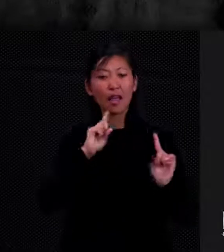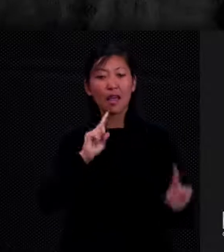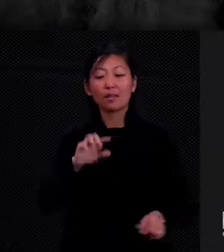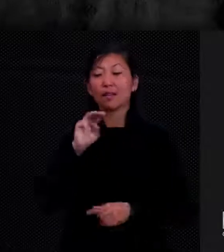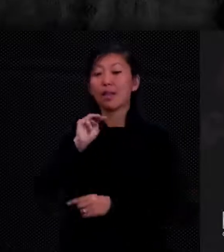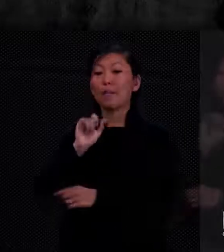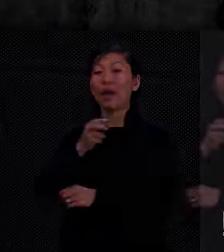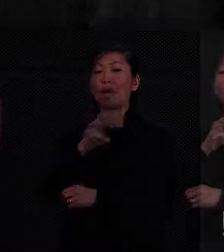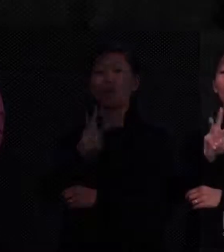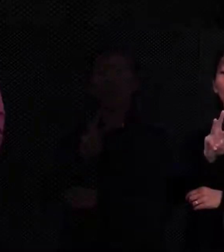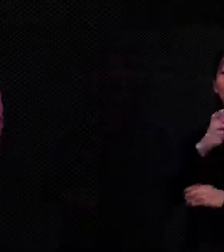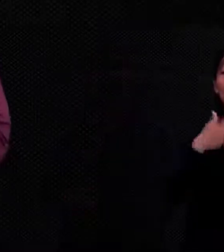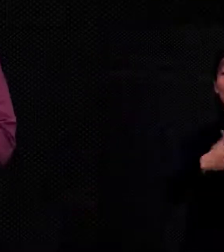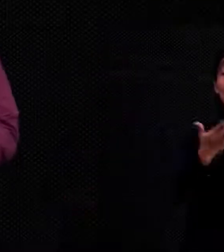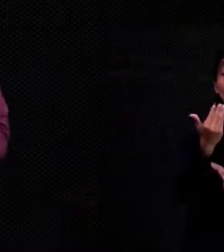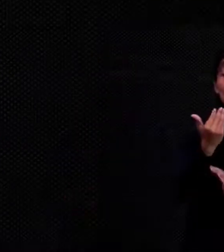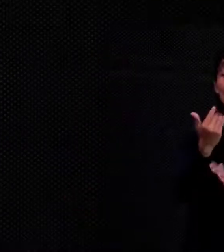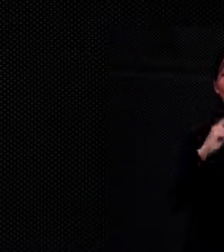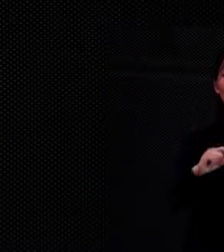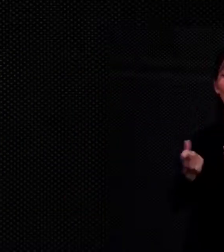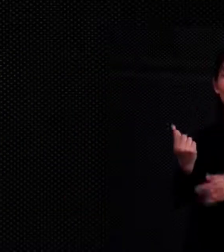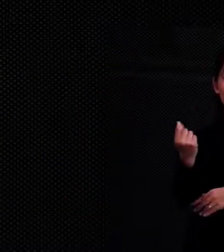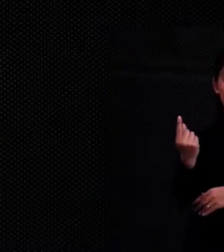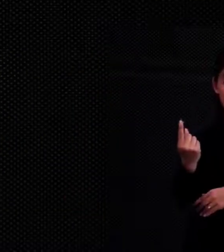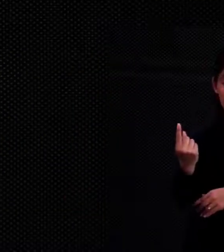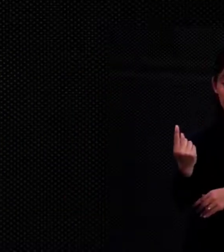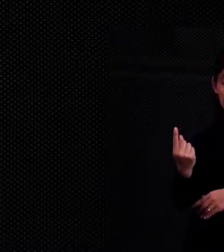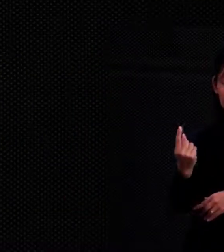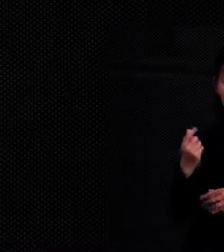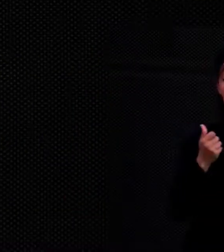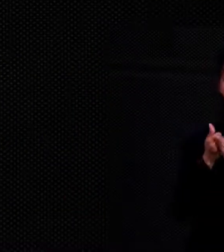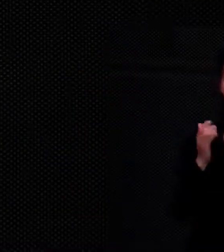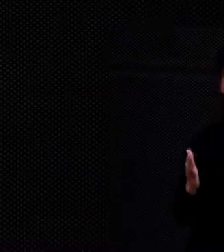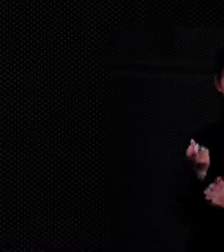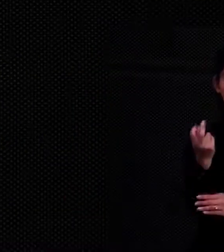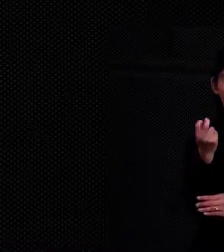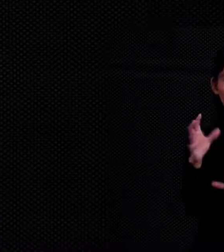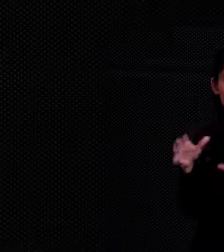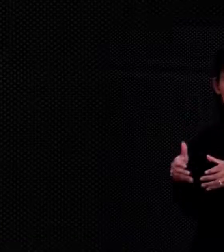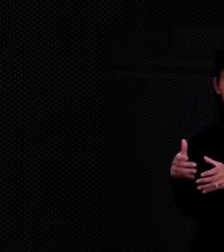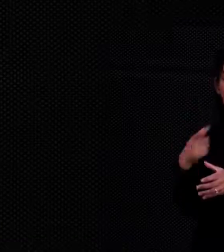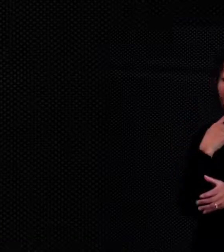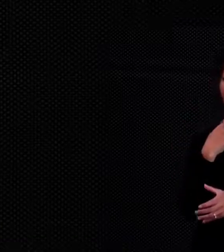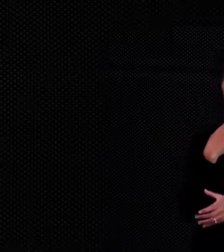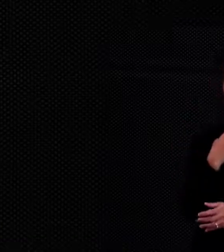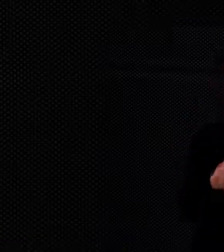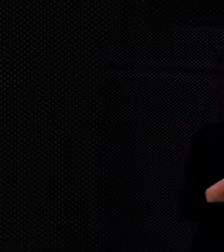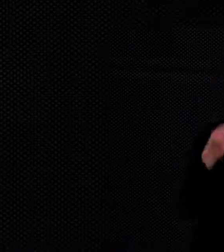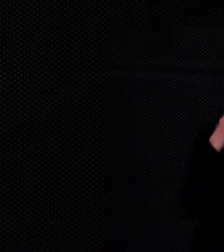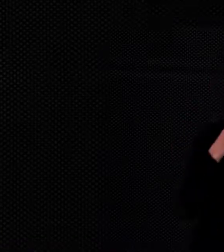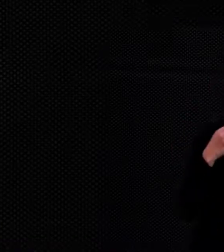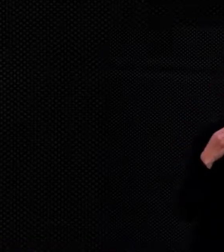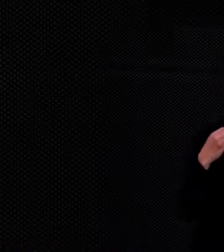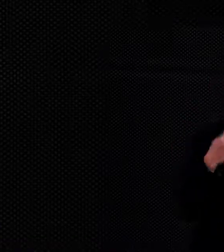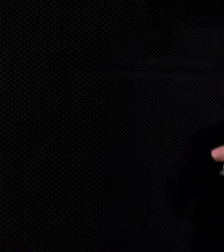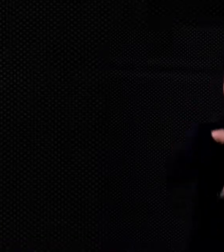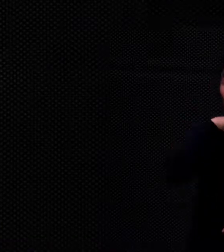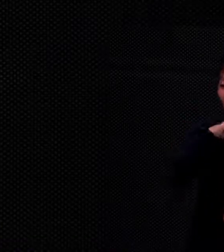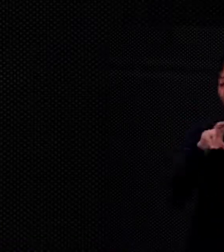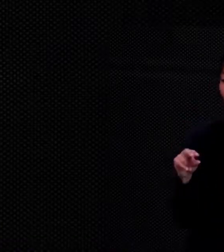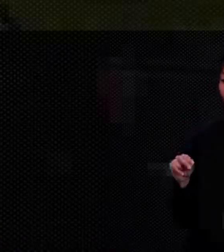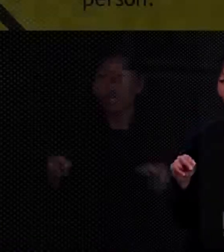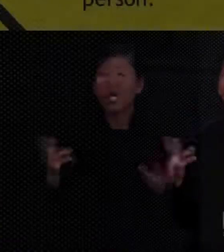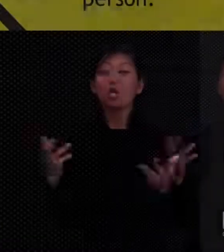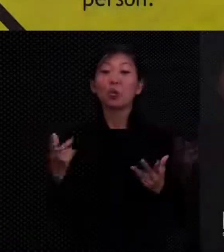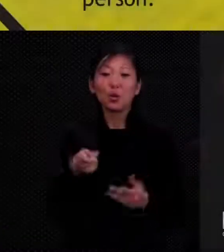chapter 15, verse 11, as he's talking to his disciples. He says, it is not what goes into the mouth, food, that defiles a person, but what